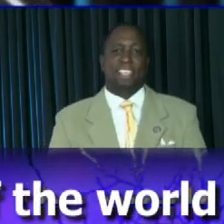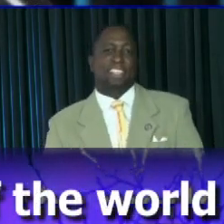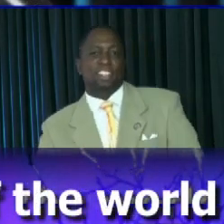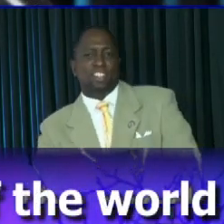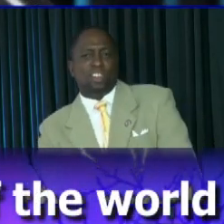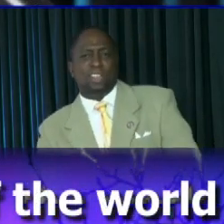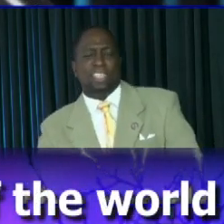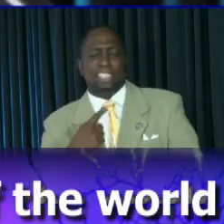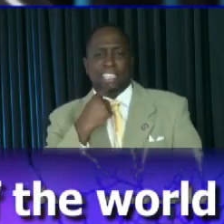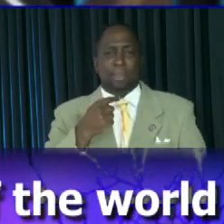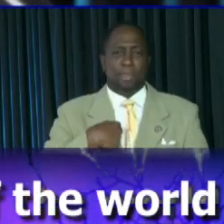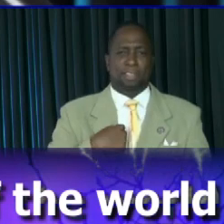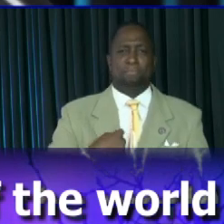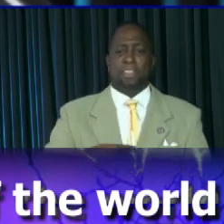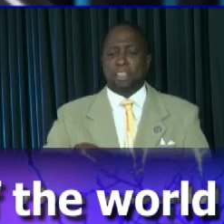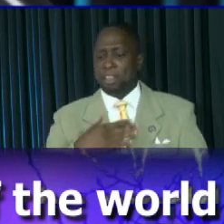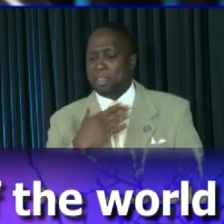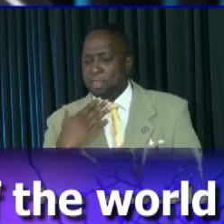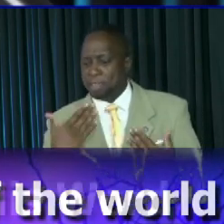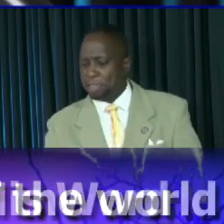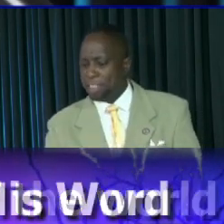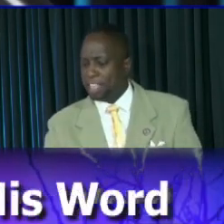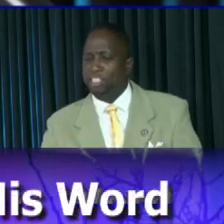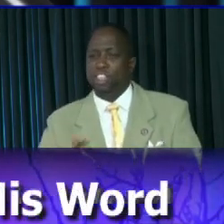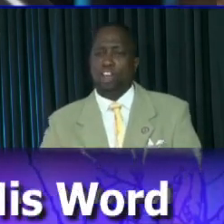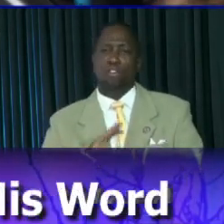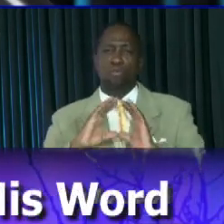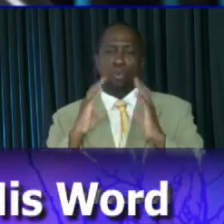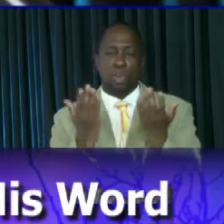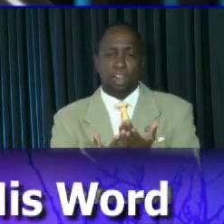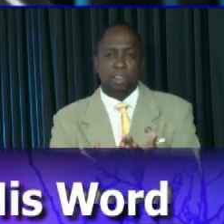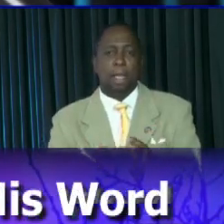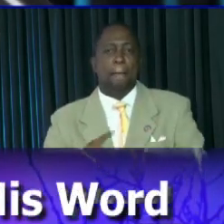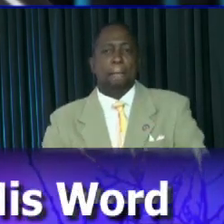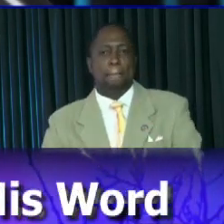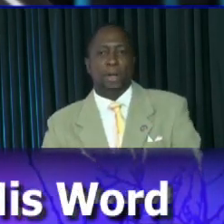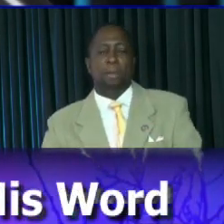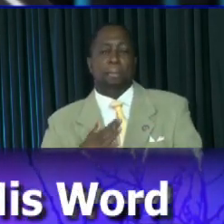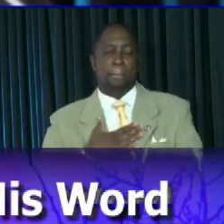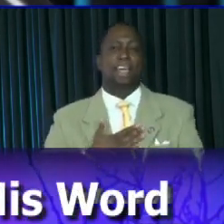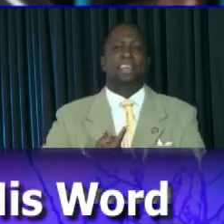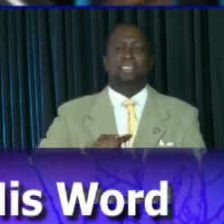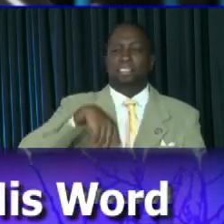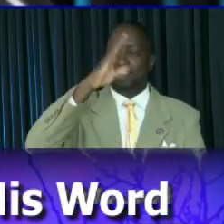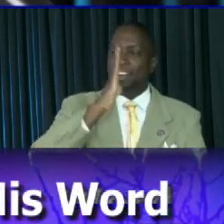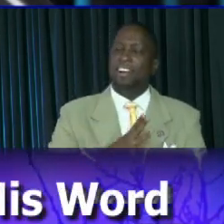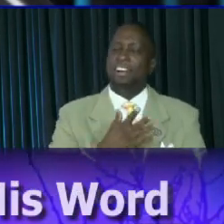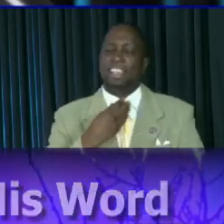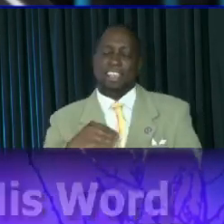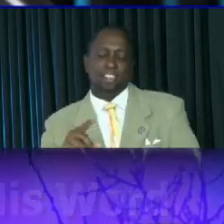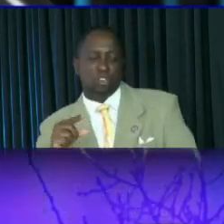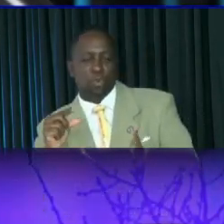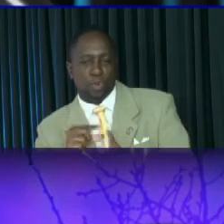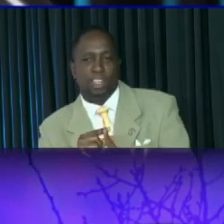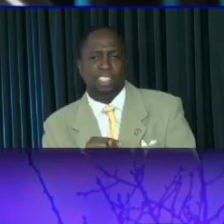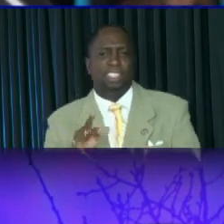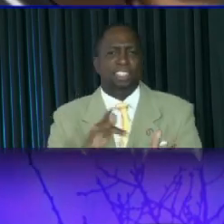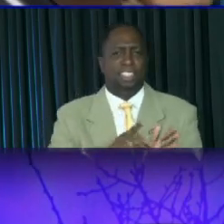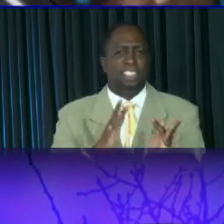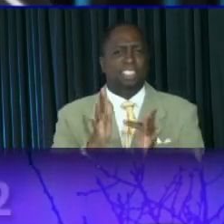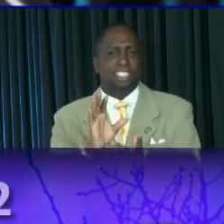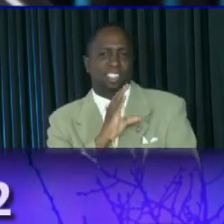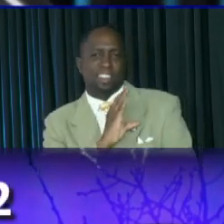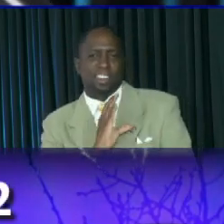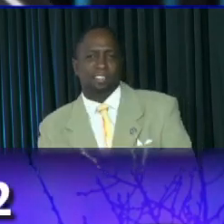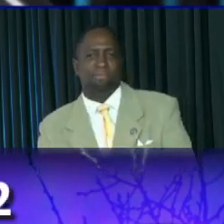me about the things of the world, but tell me about my God and His Word.